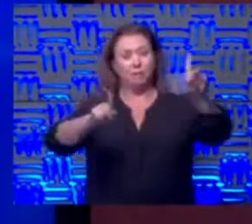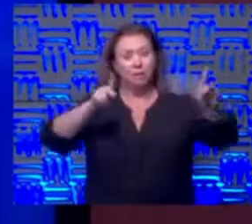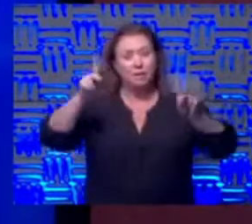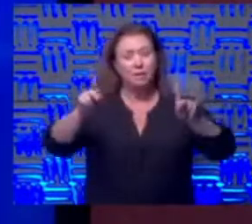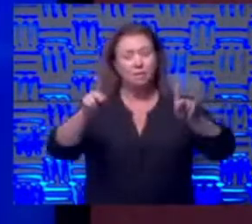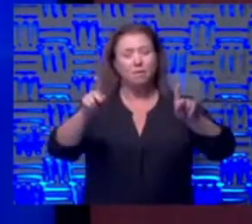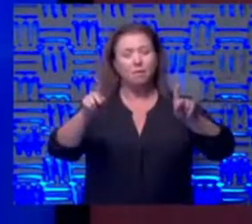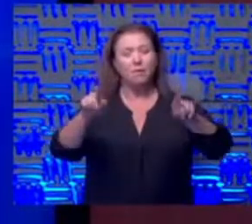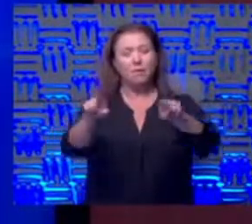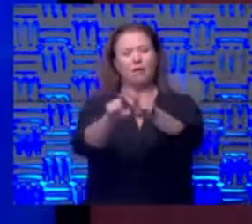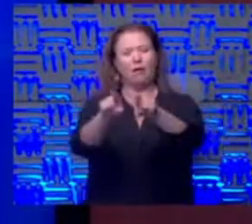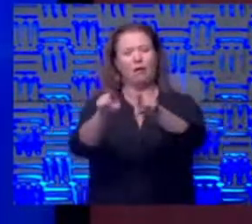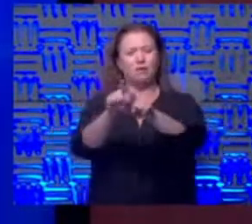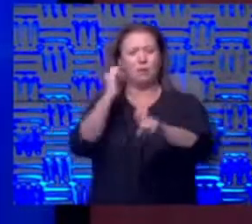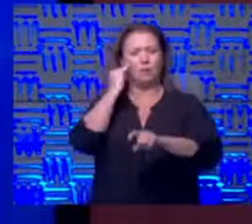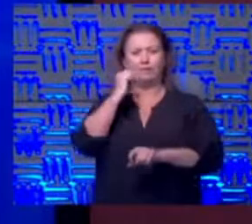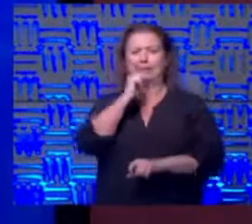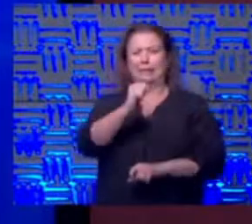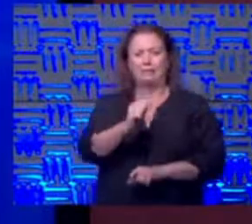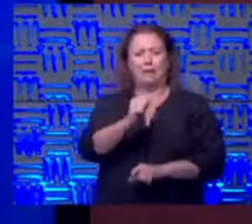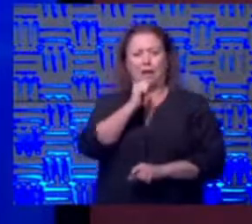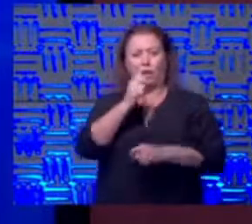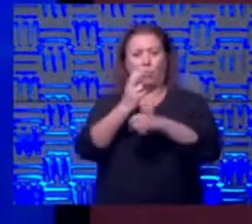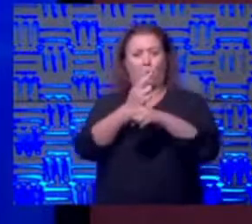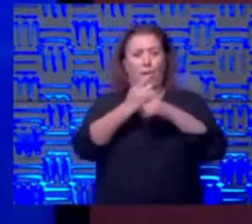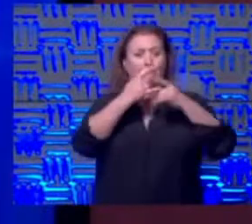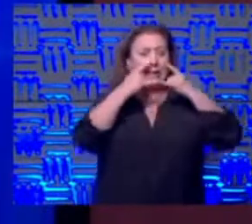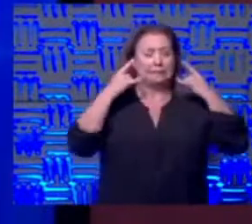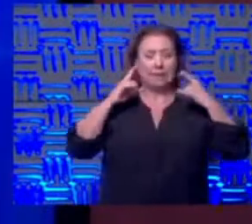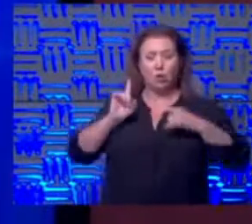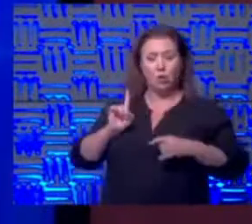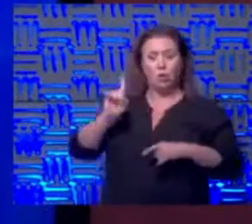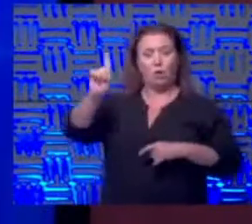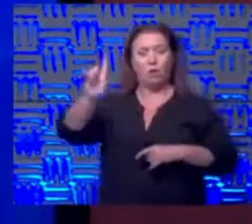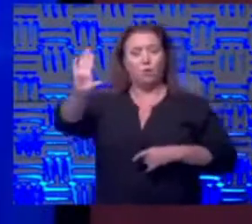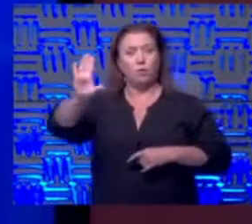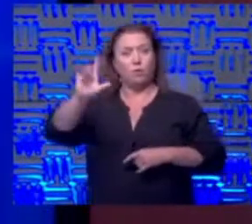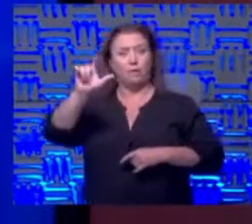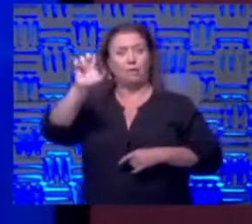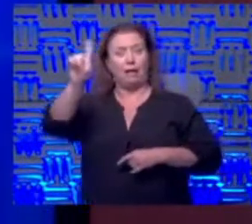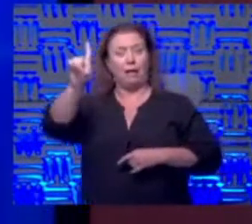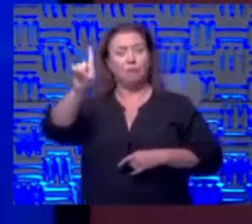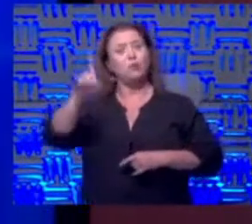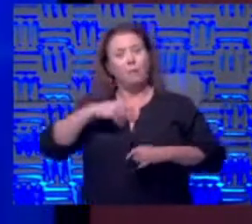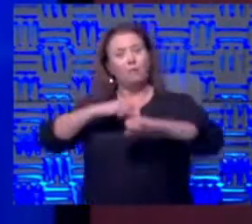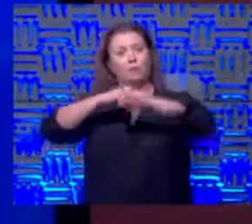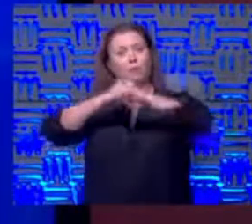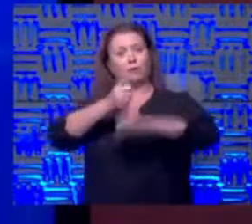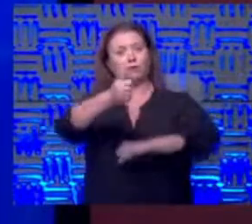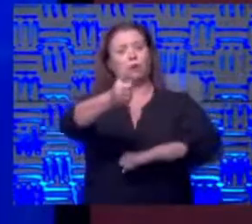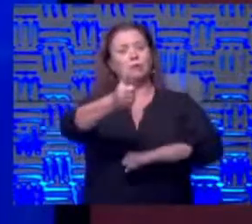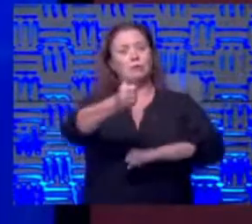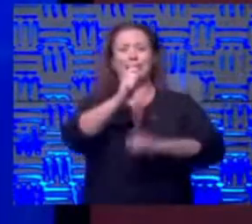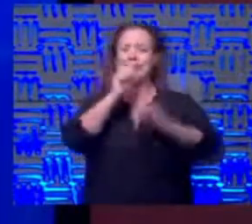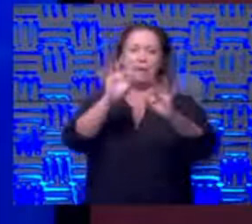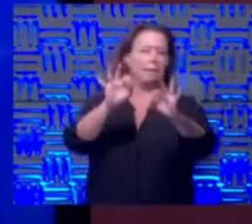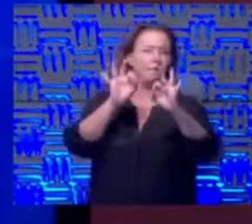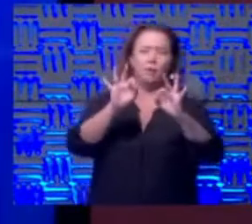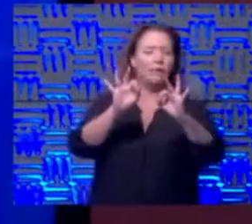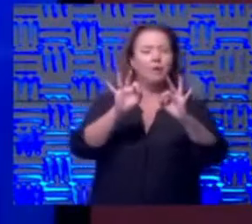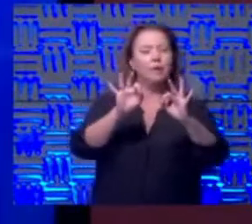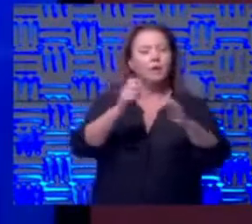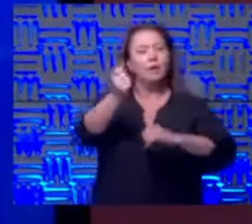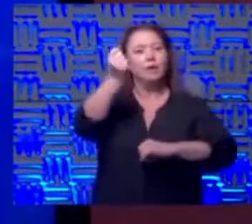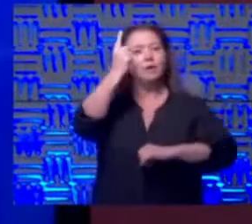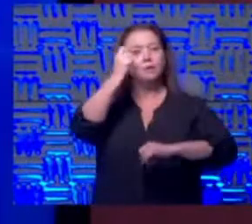and if somebody doesn't have a mask on and you do, and you walk through their breath cloud, you get some protection from that. It's not perfect, but